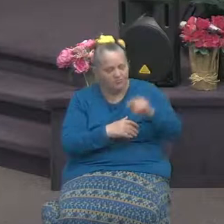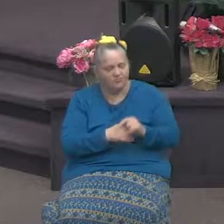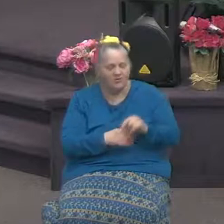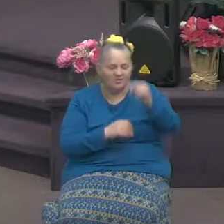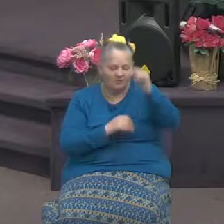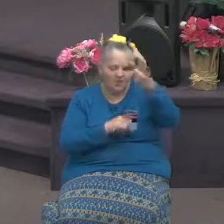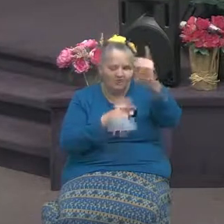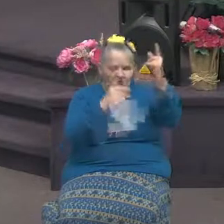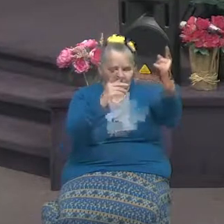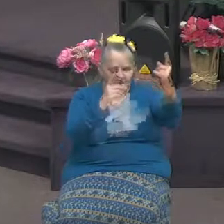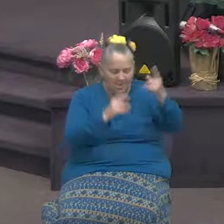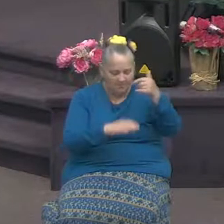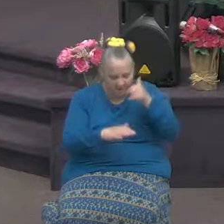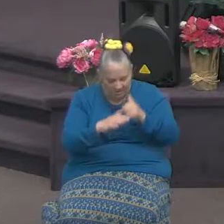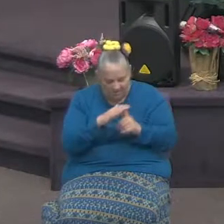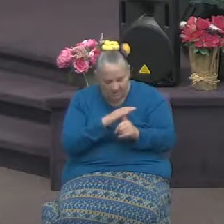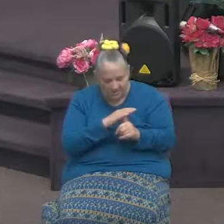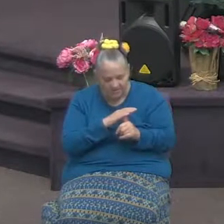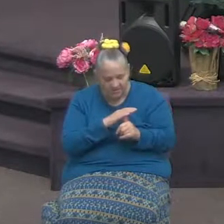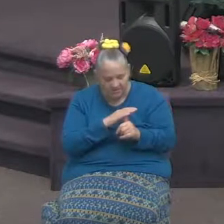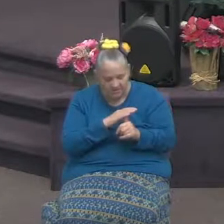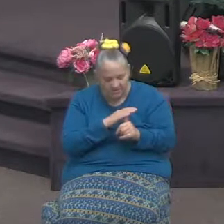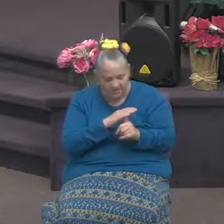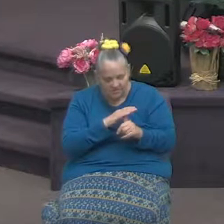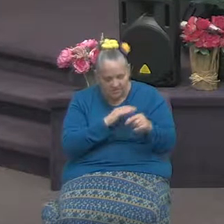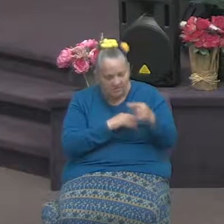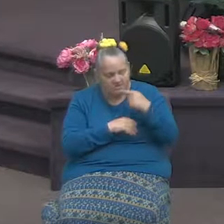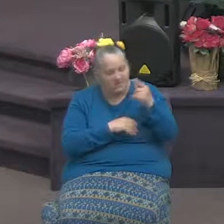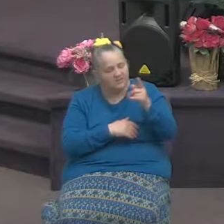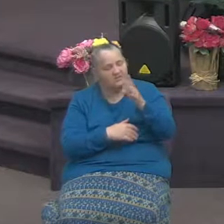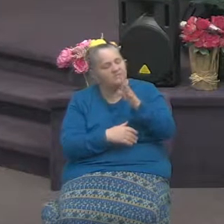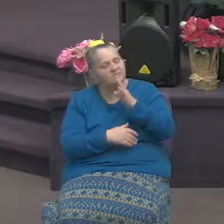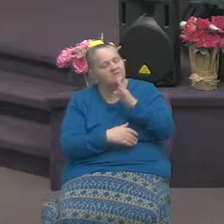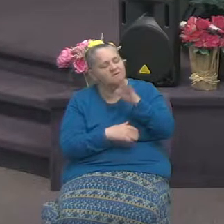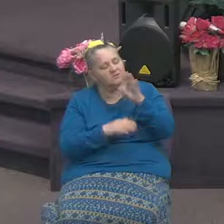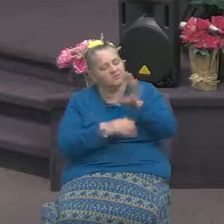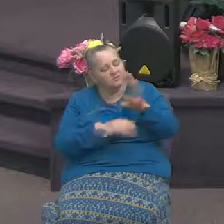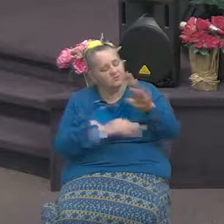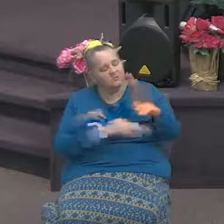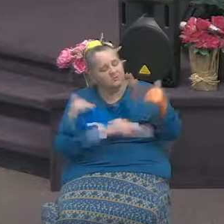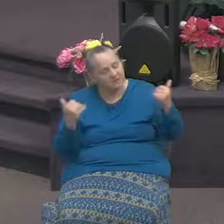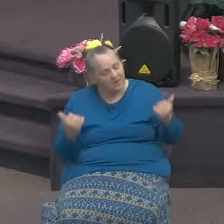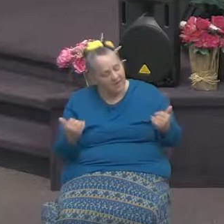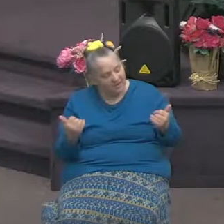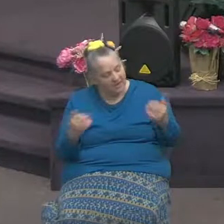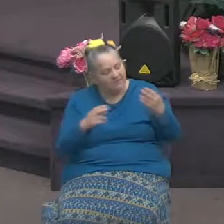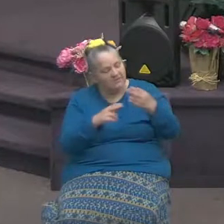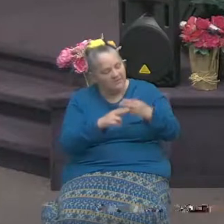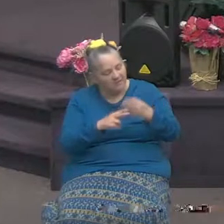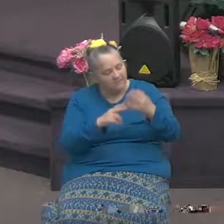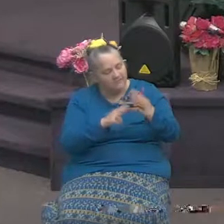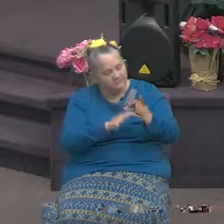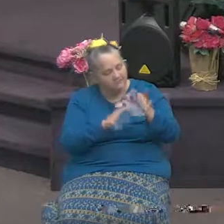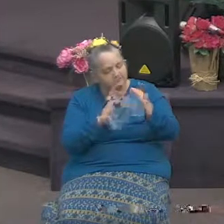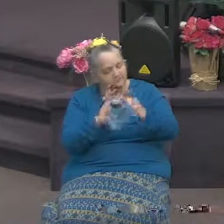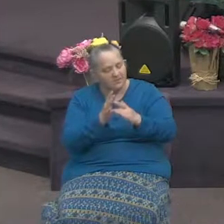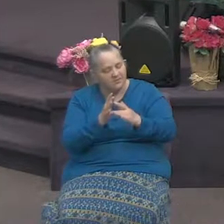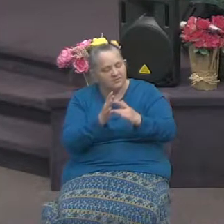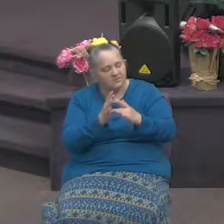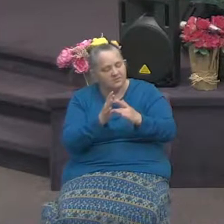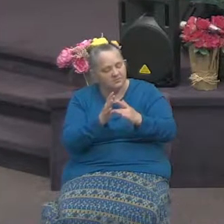Father, we come humbly and say, speak to your children today in the name of